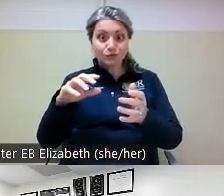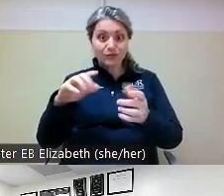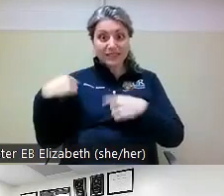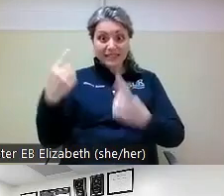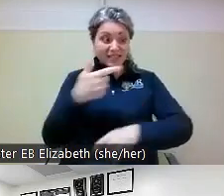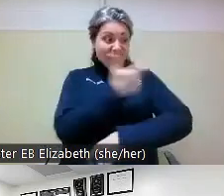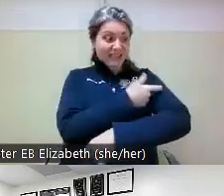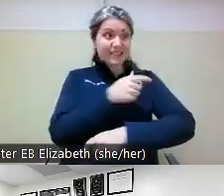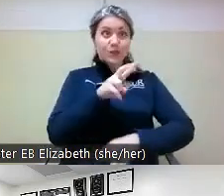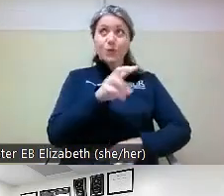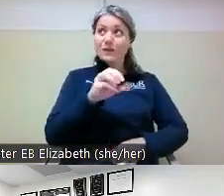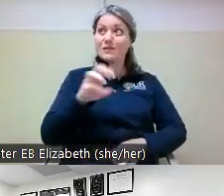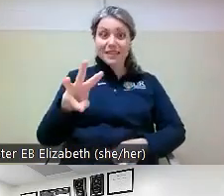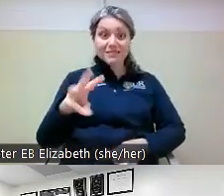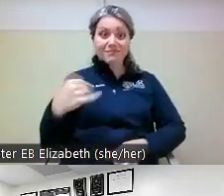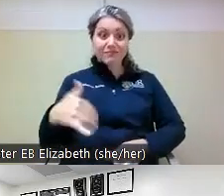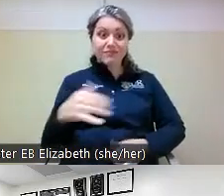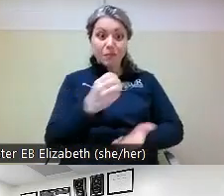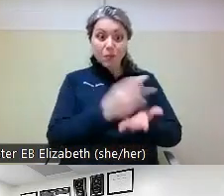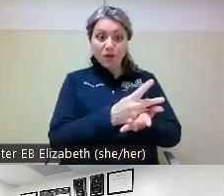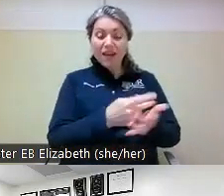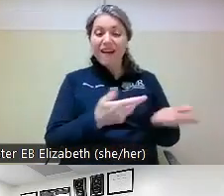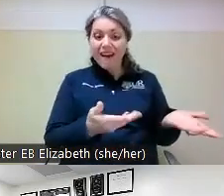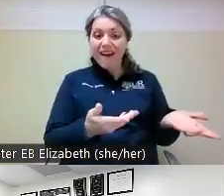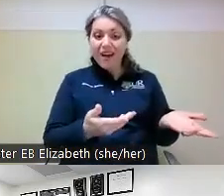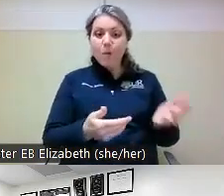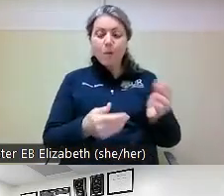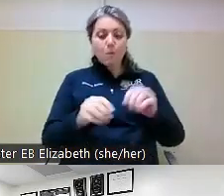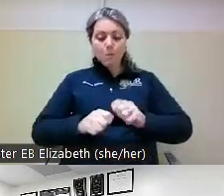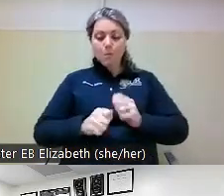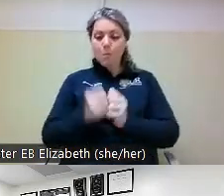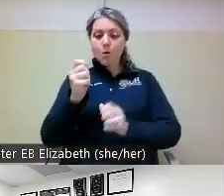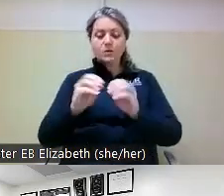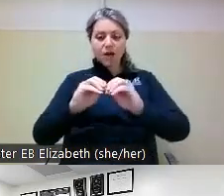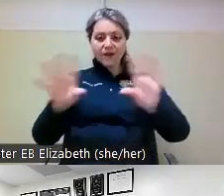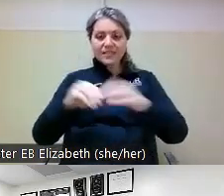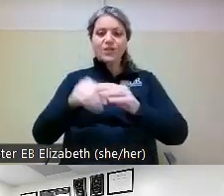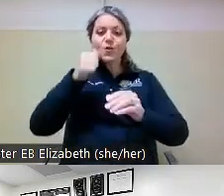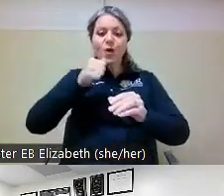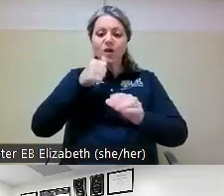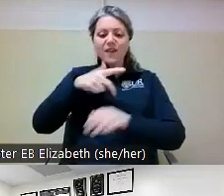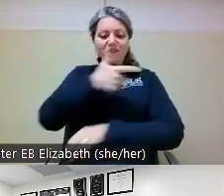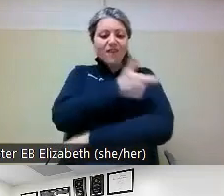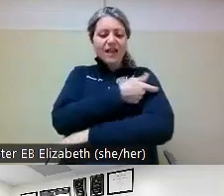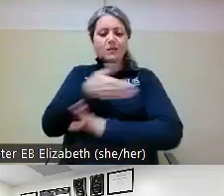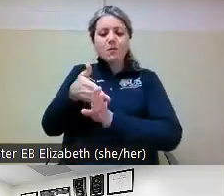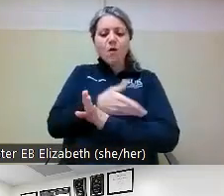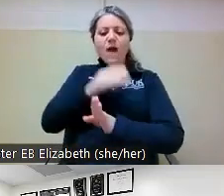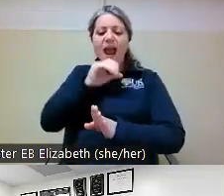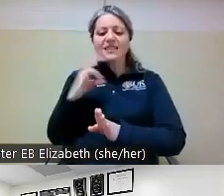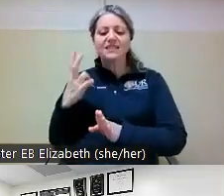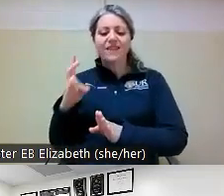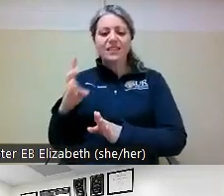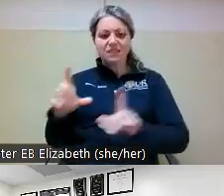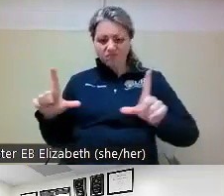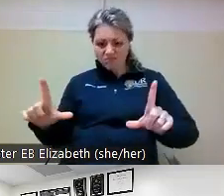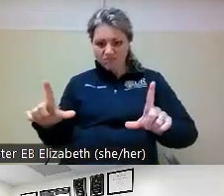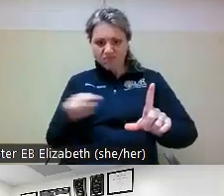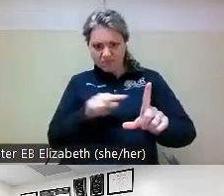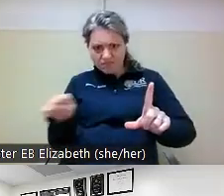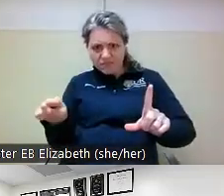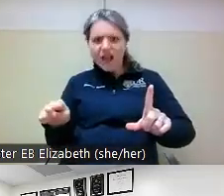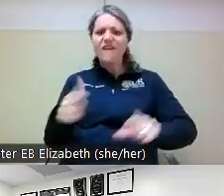2006. And this was most pronounced in girls who were vaccinated before the age of 17. So the vaccine clearly works for cervical cancer.